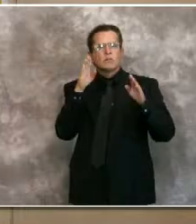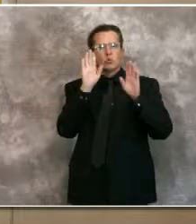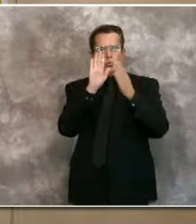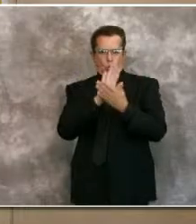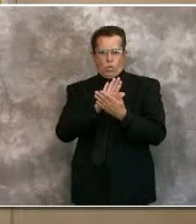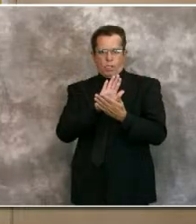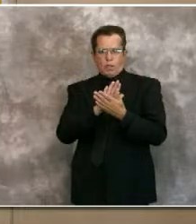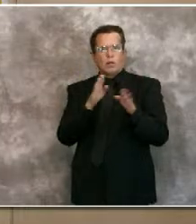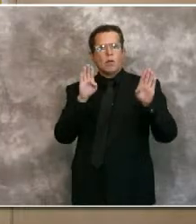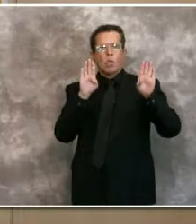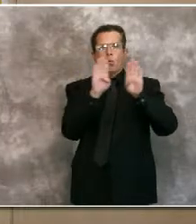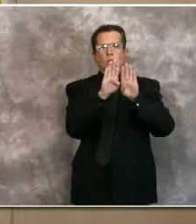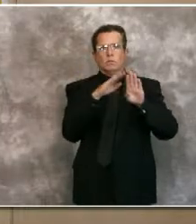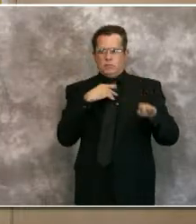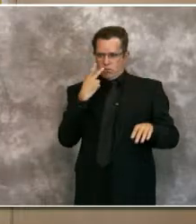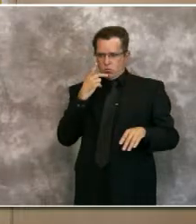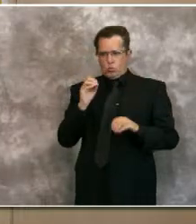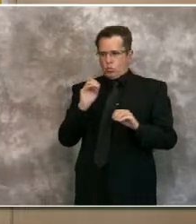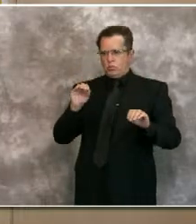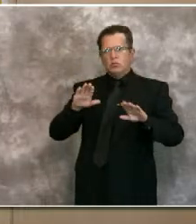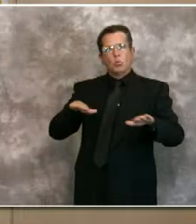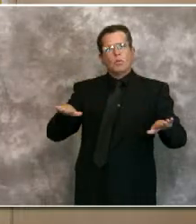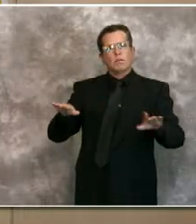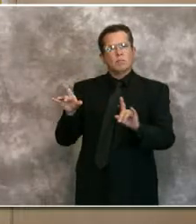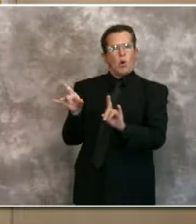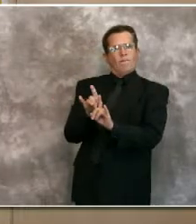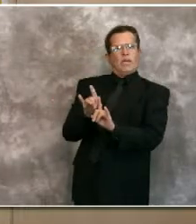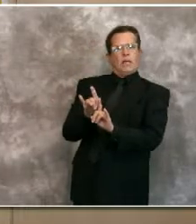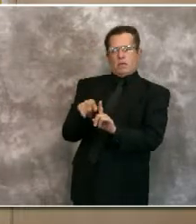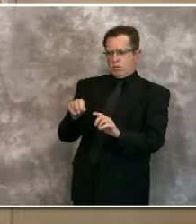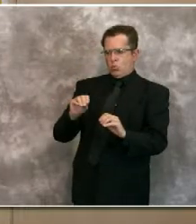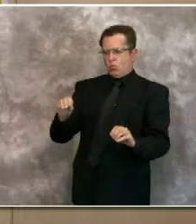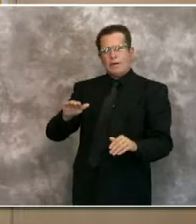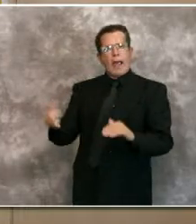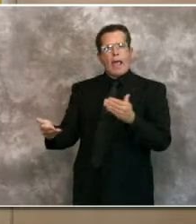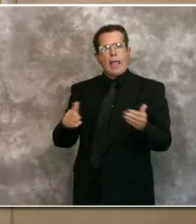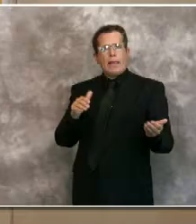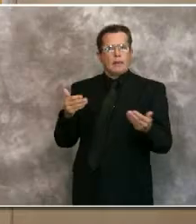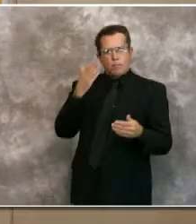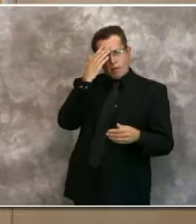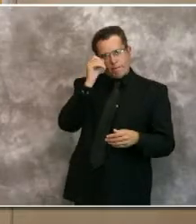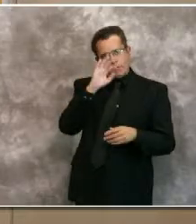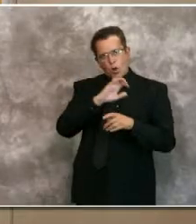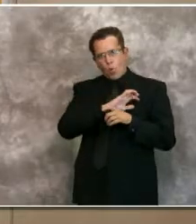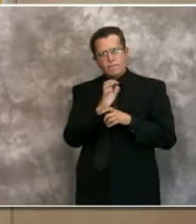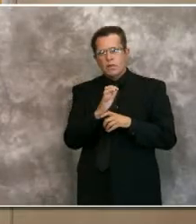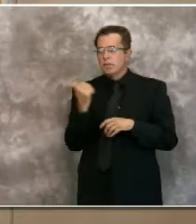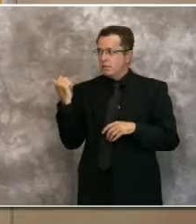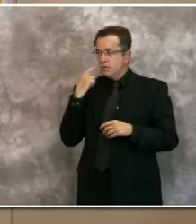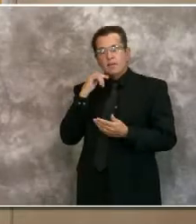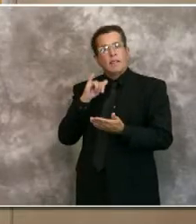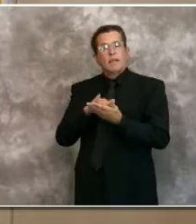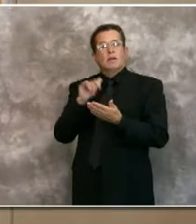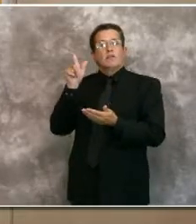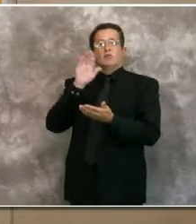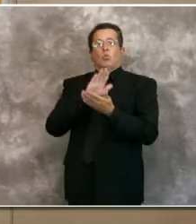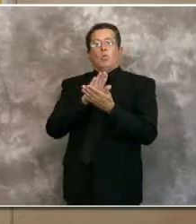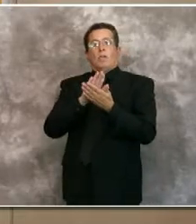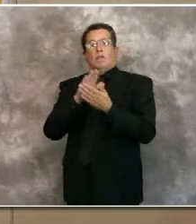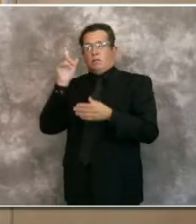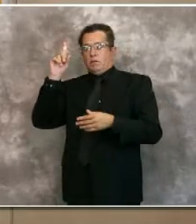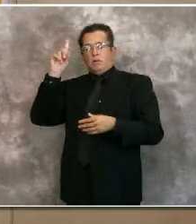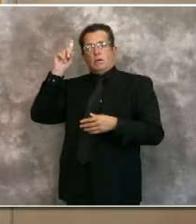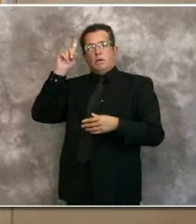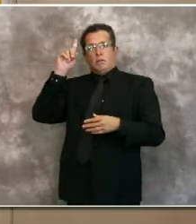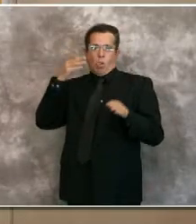not seeing children die from COVID-19. Well, schools were closed because the governor issued a